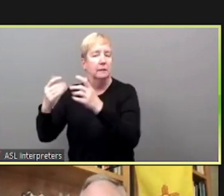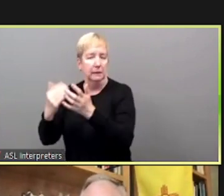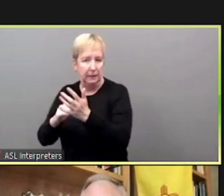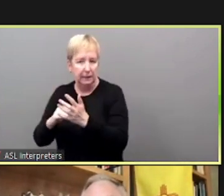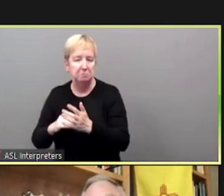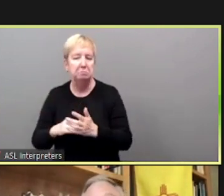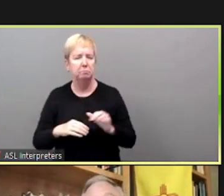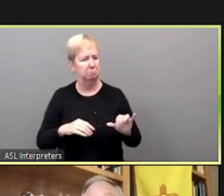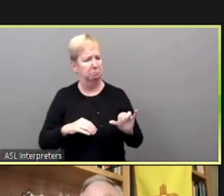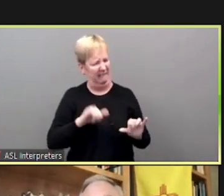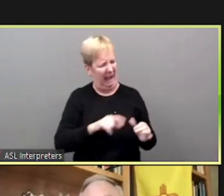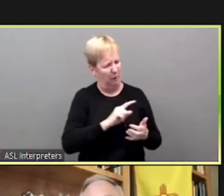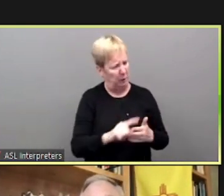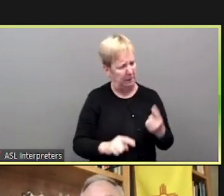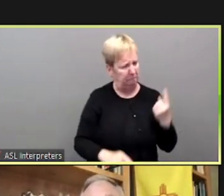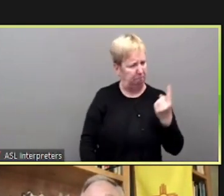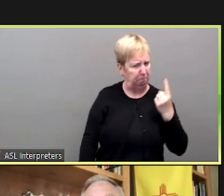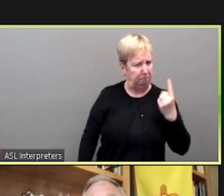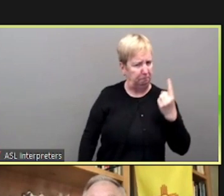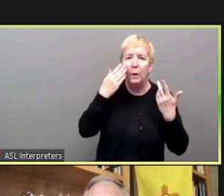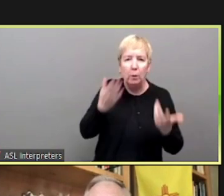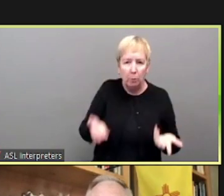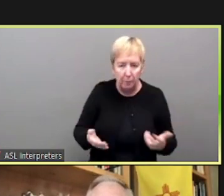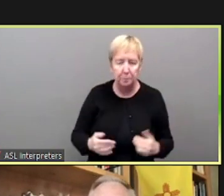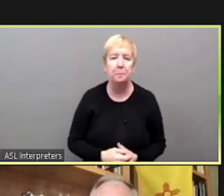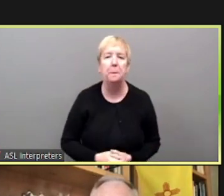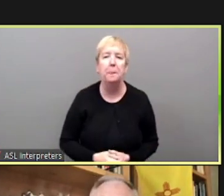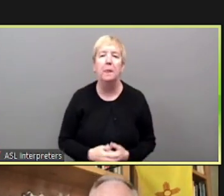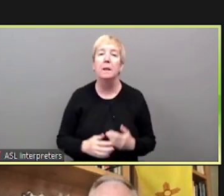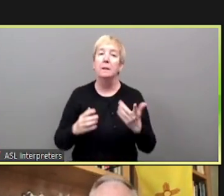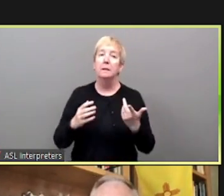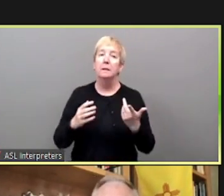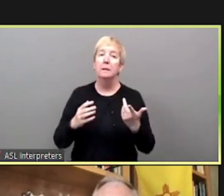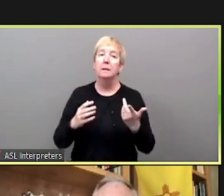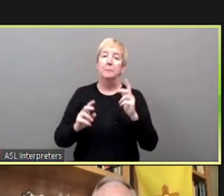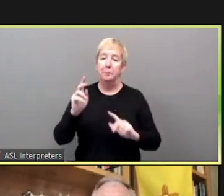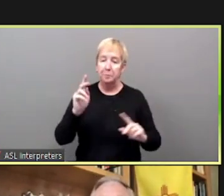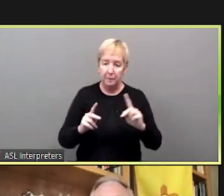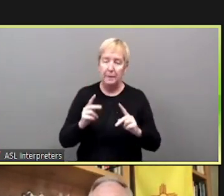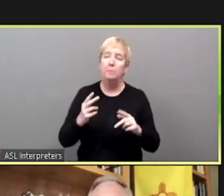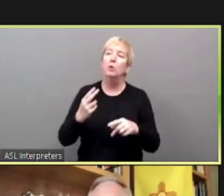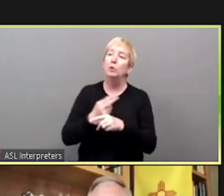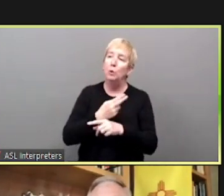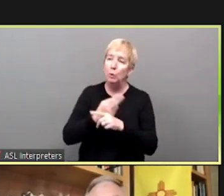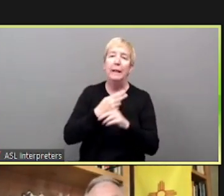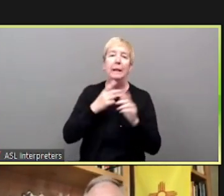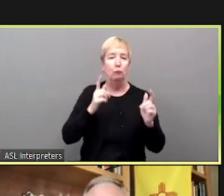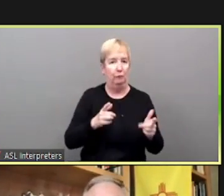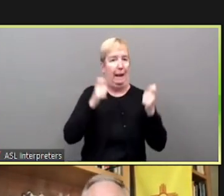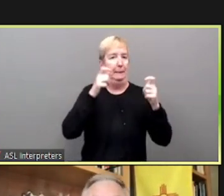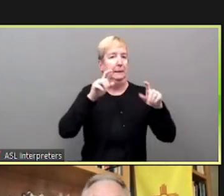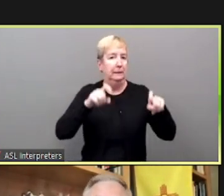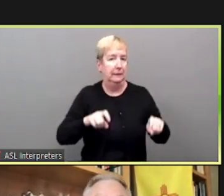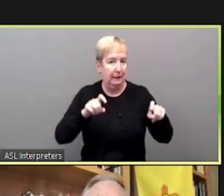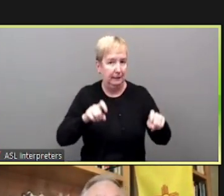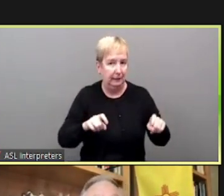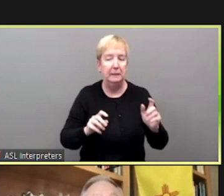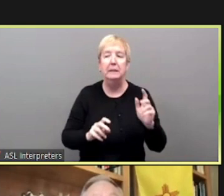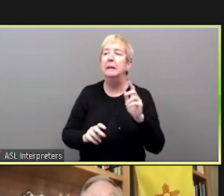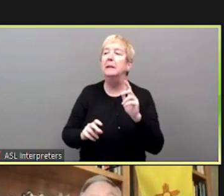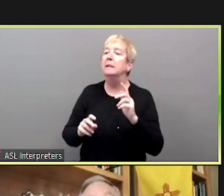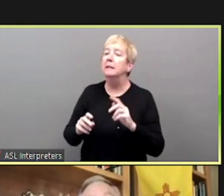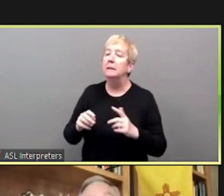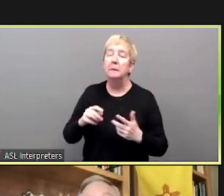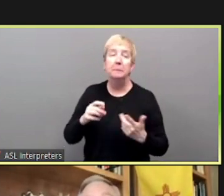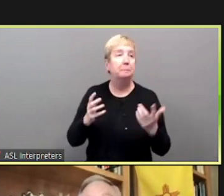well there, responding well, more use in the provider community of rapid testing, more interest amongst the